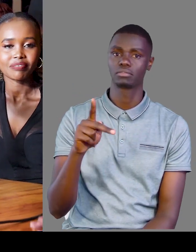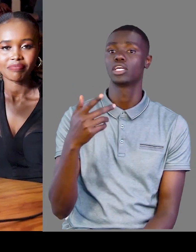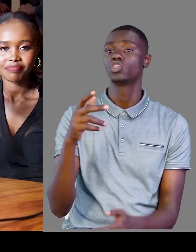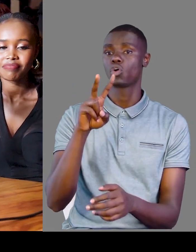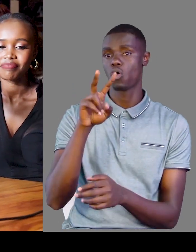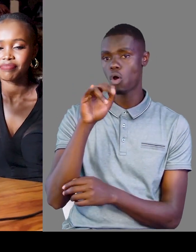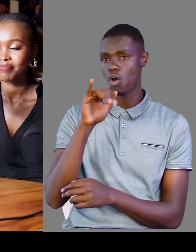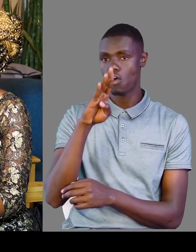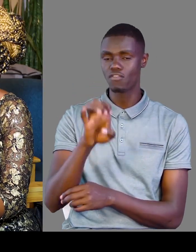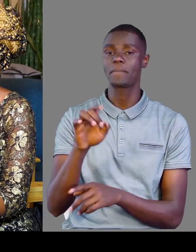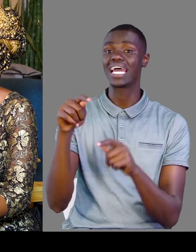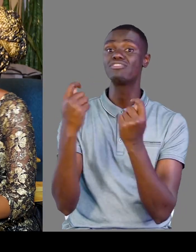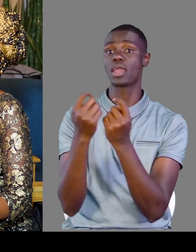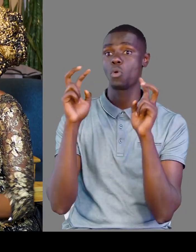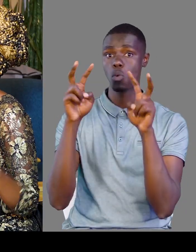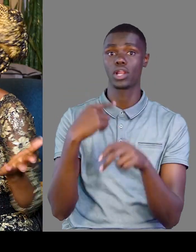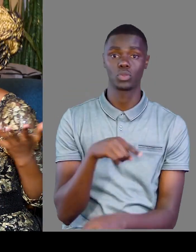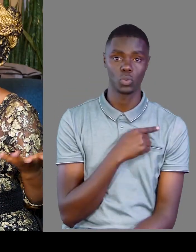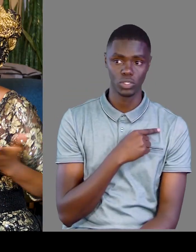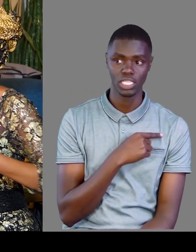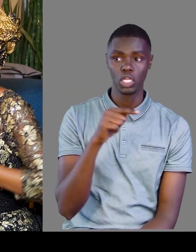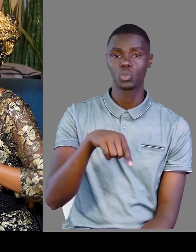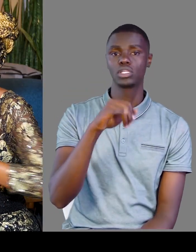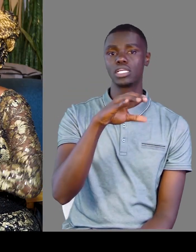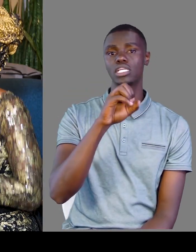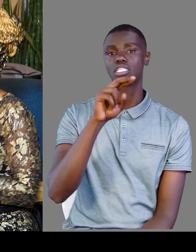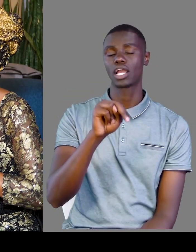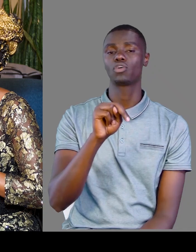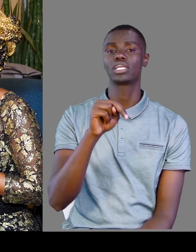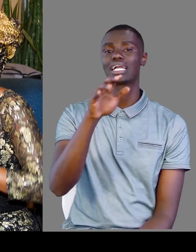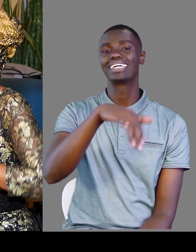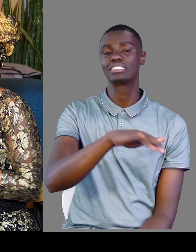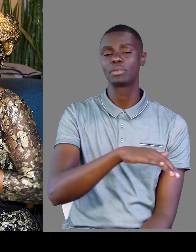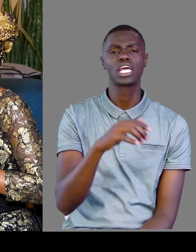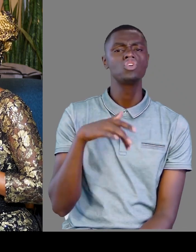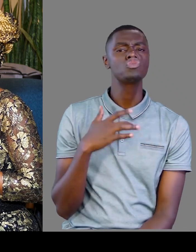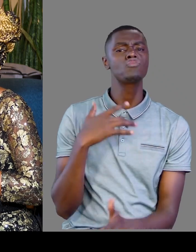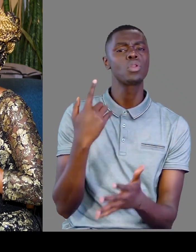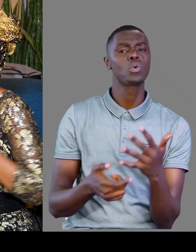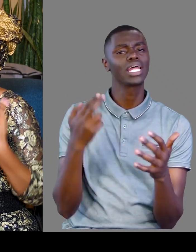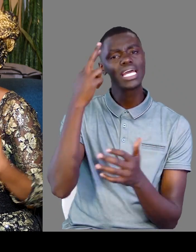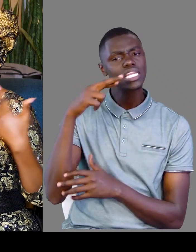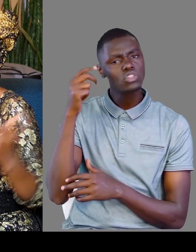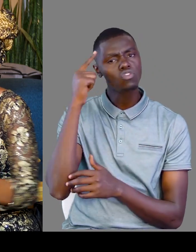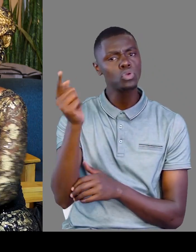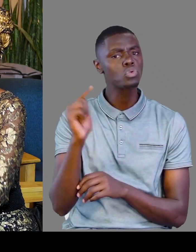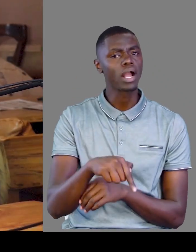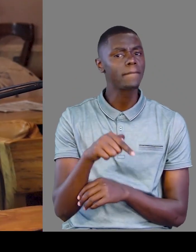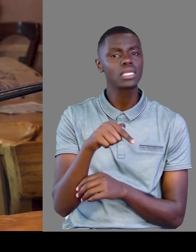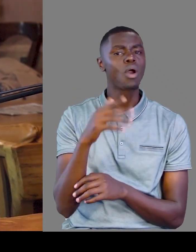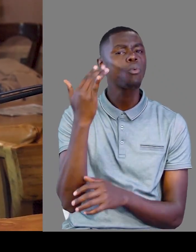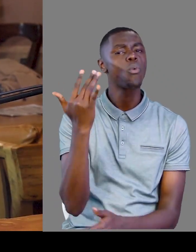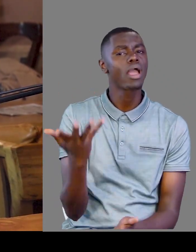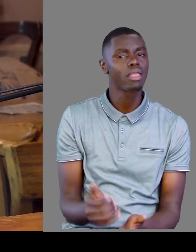to watch leo. So leo kwa Iconic Space, how do you feel being in this space, and what is the reason for you coming to this space